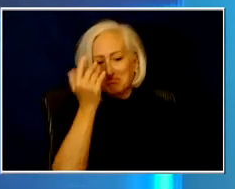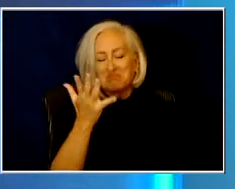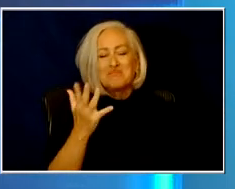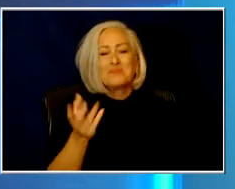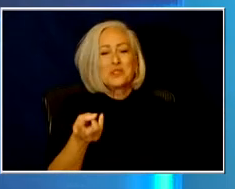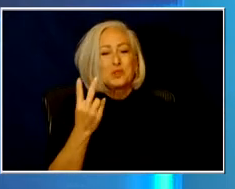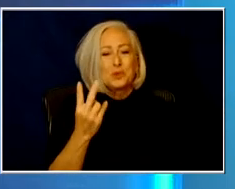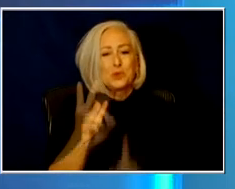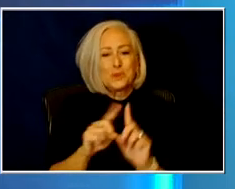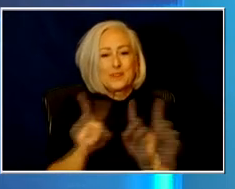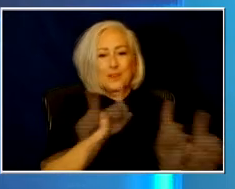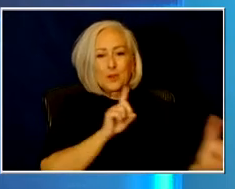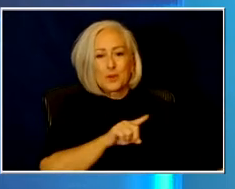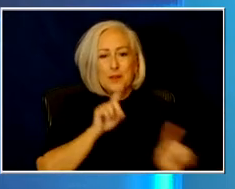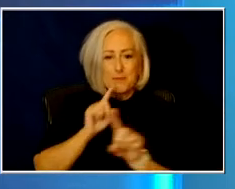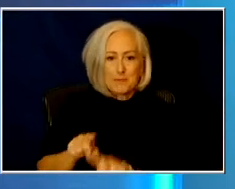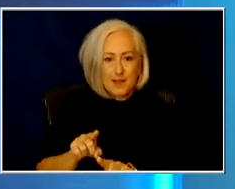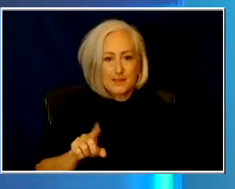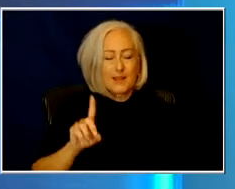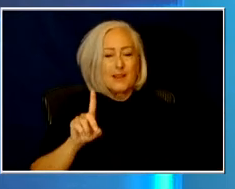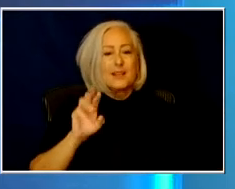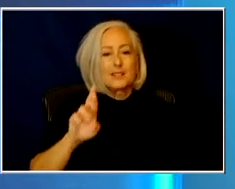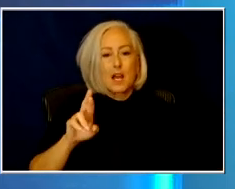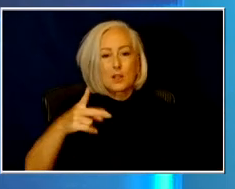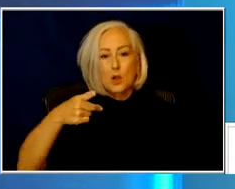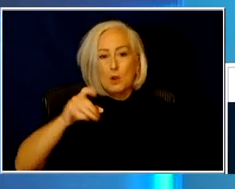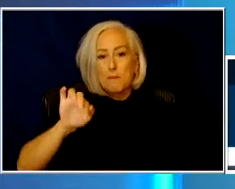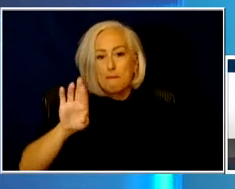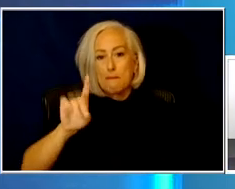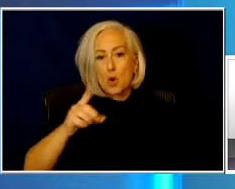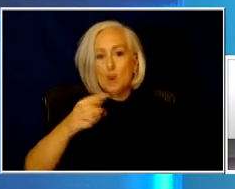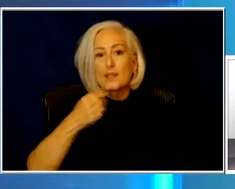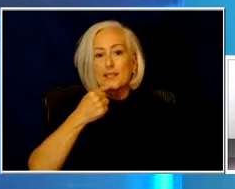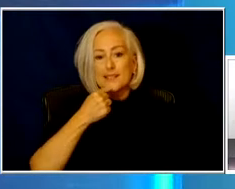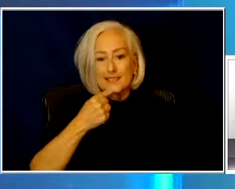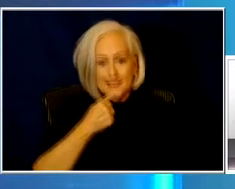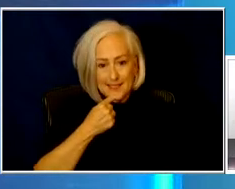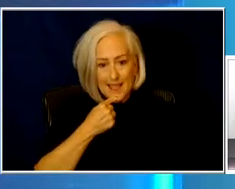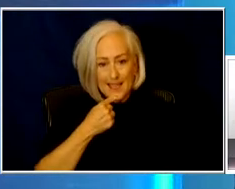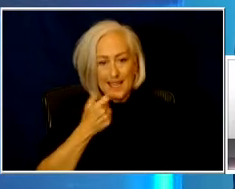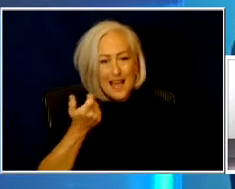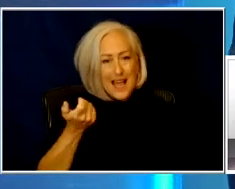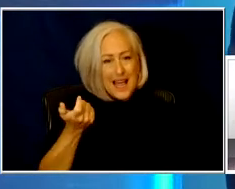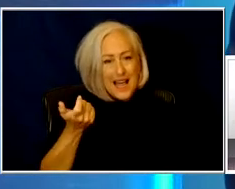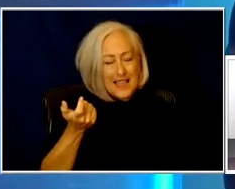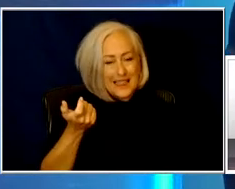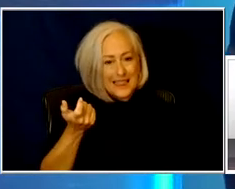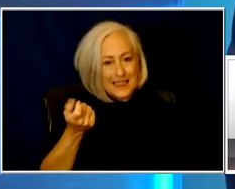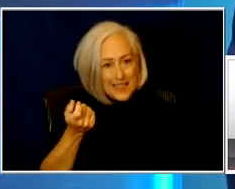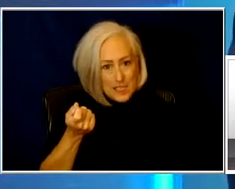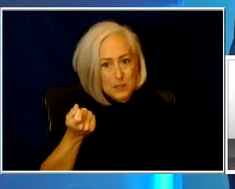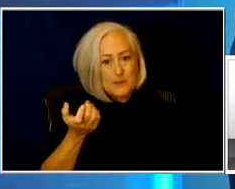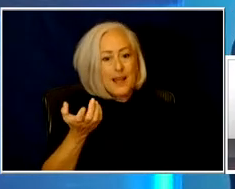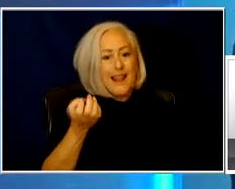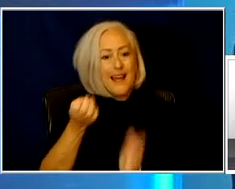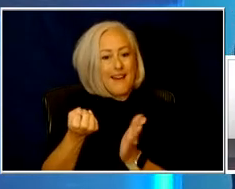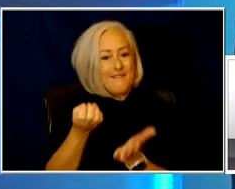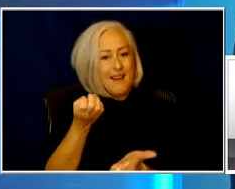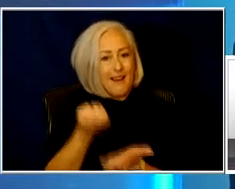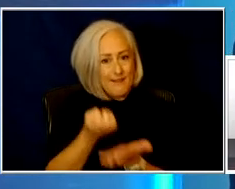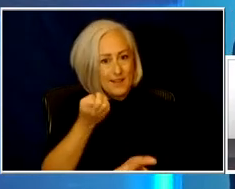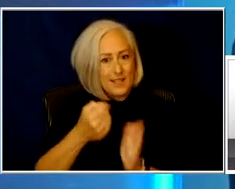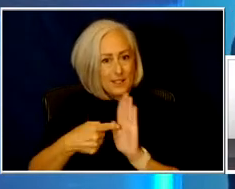Poland actually pointed out that there I believe you said Dr Paul there's a slight evidence in the data that mixing